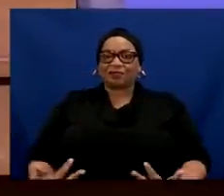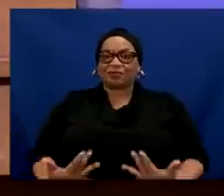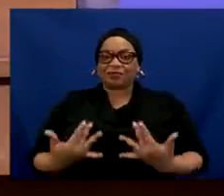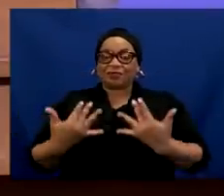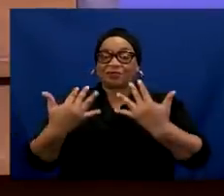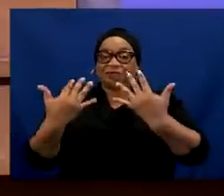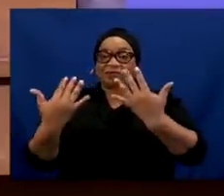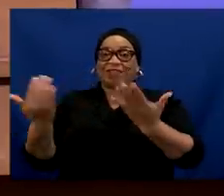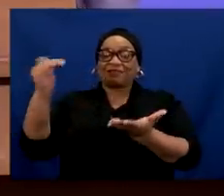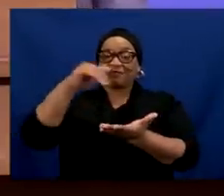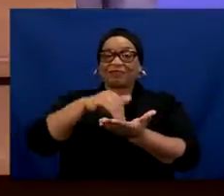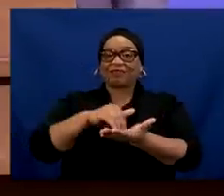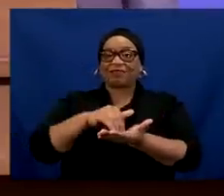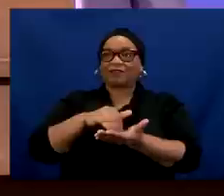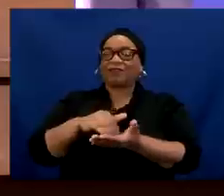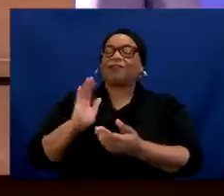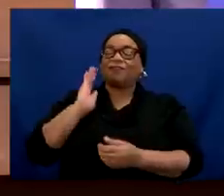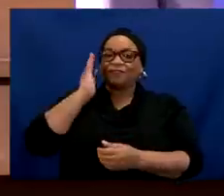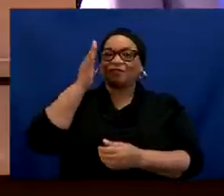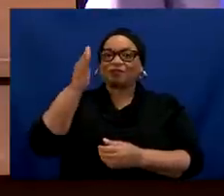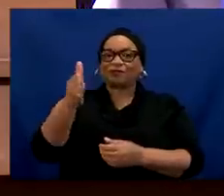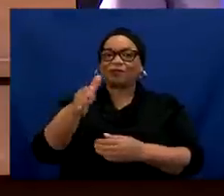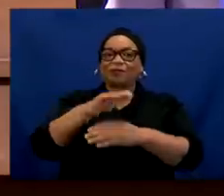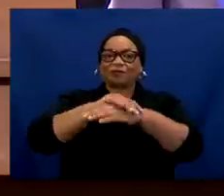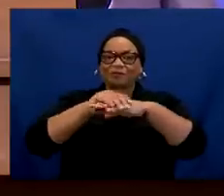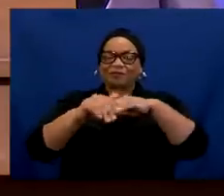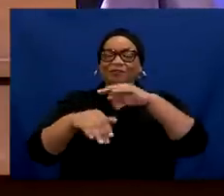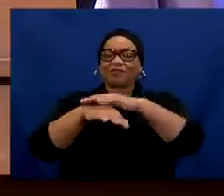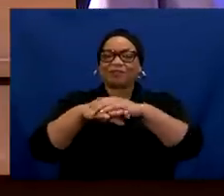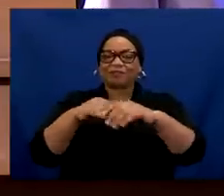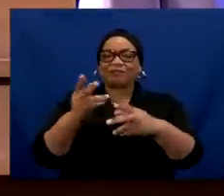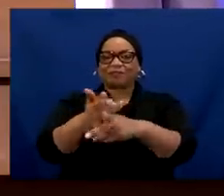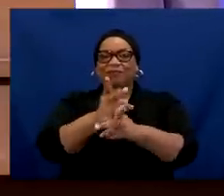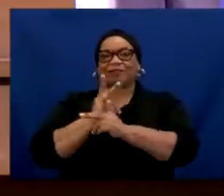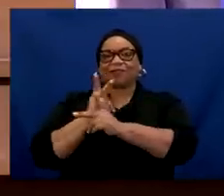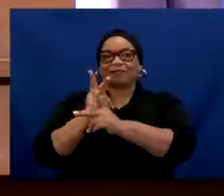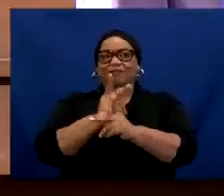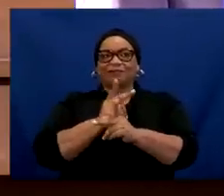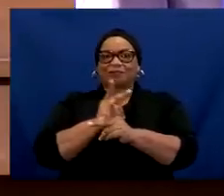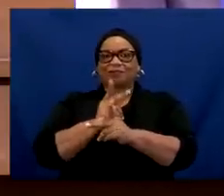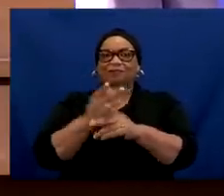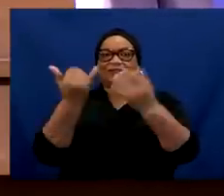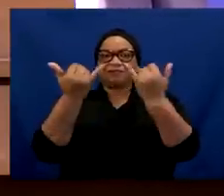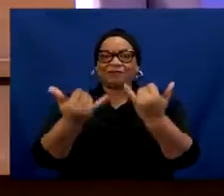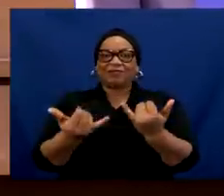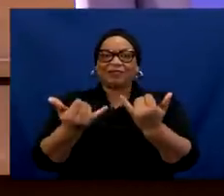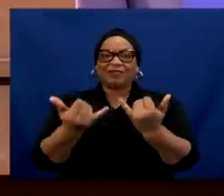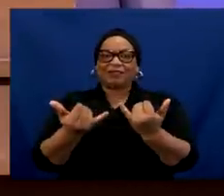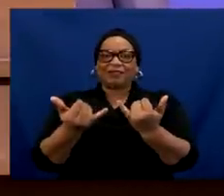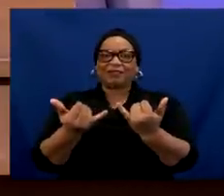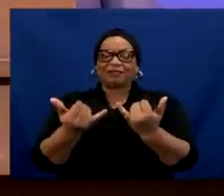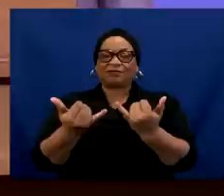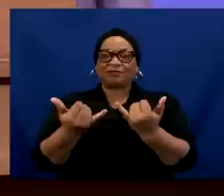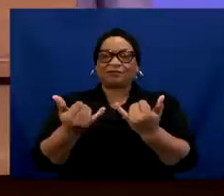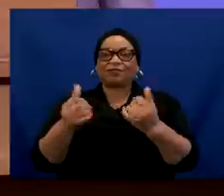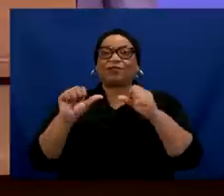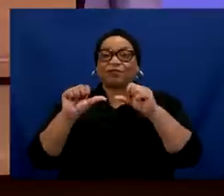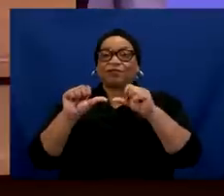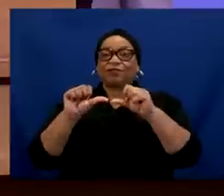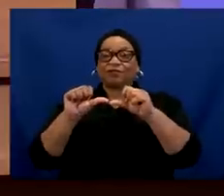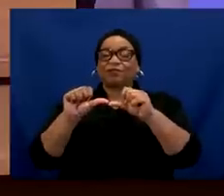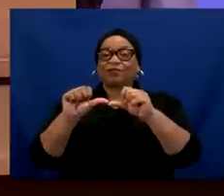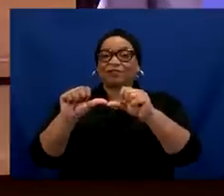will comfort. And you will keep us. And even now, you're making things